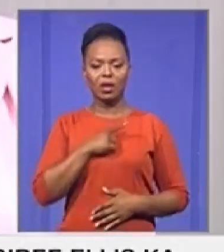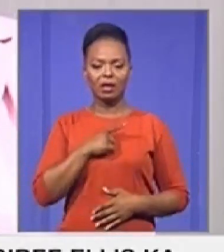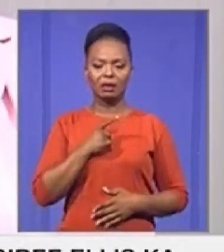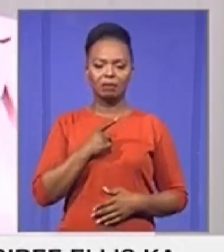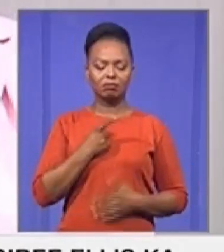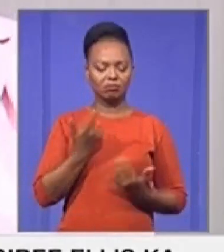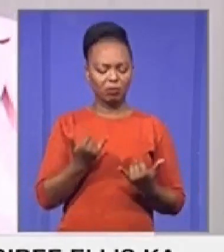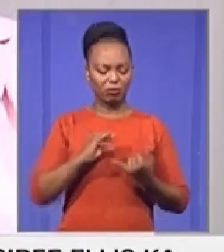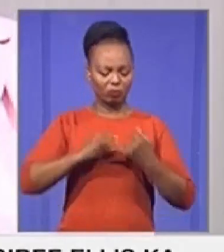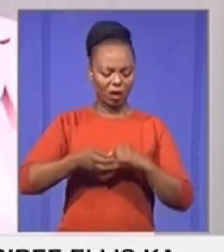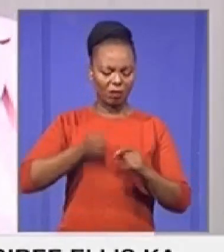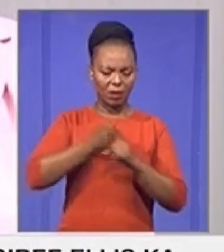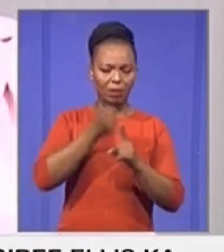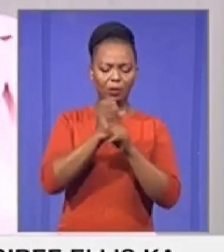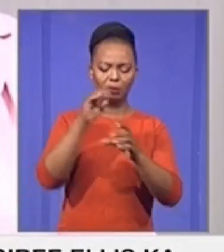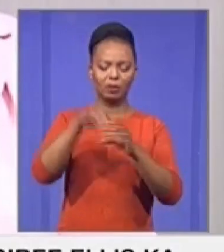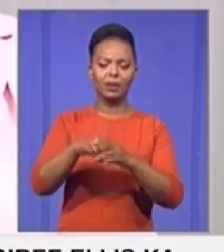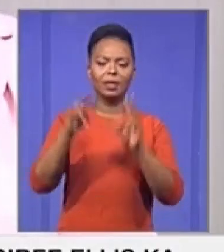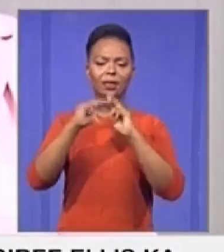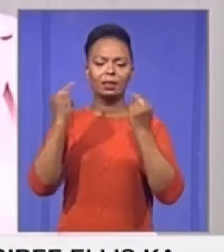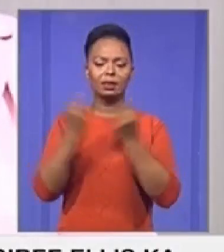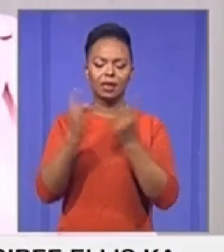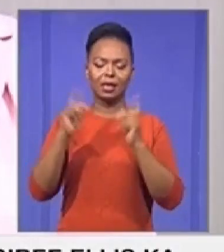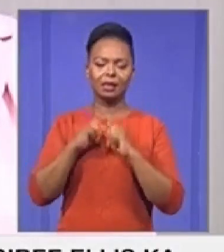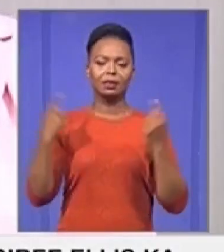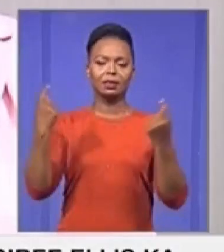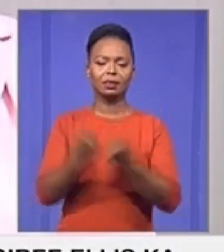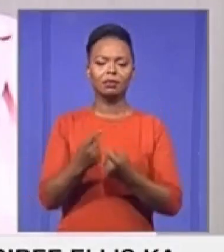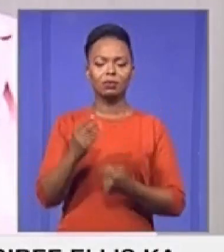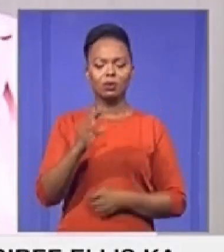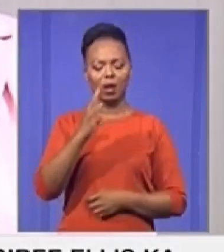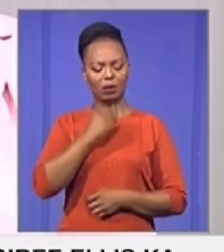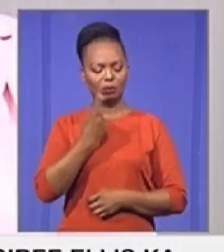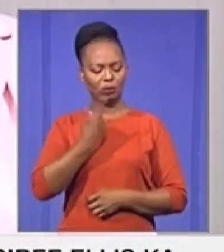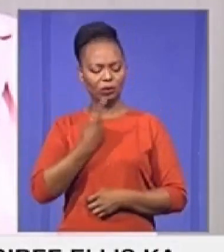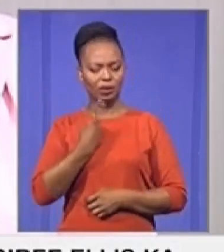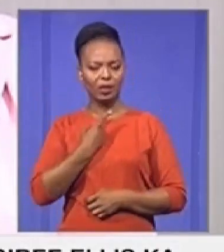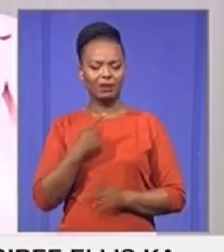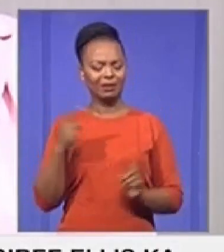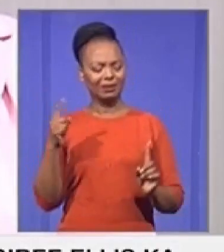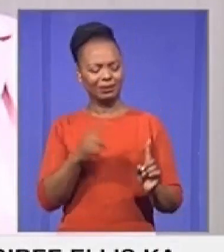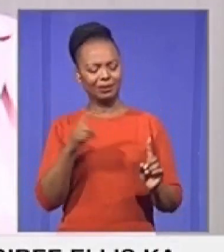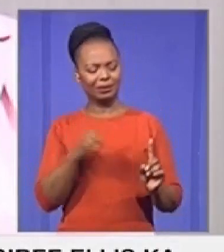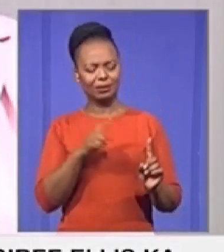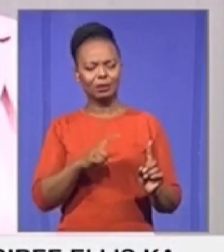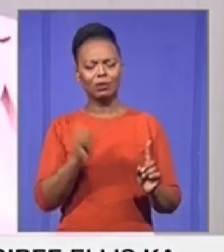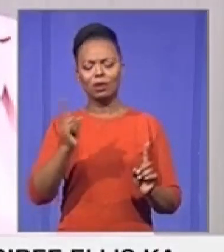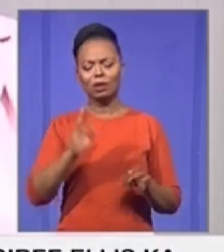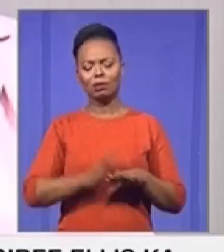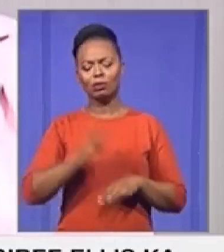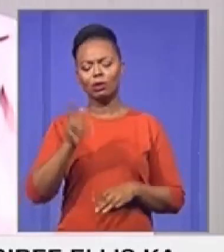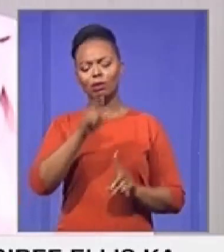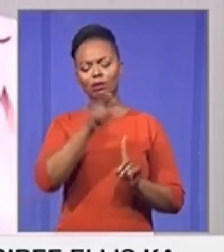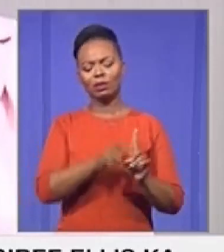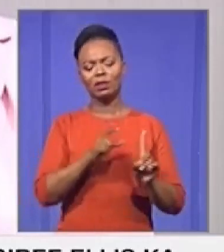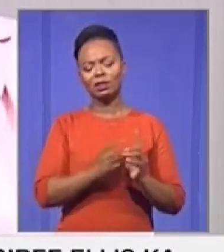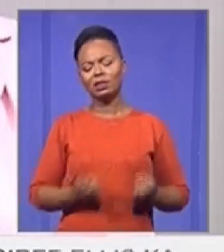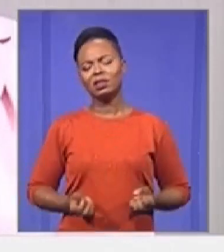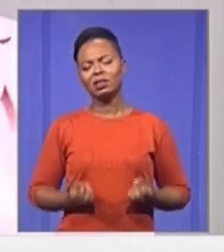be part of the national team, you look at that and you ask yourself, what more can a person really